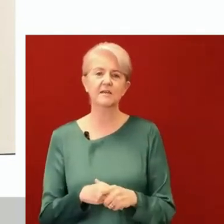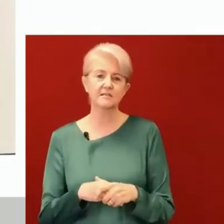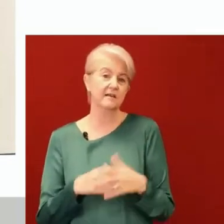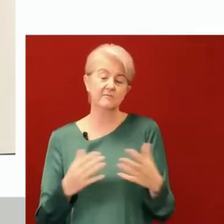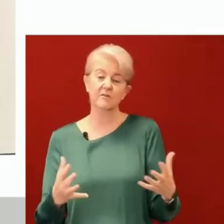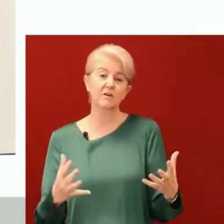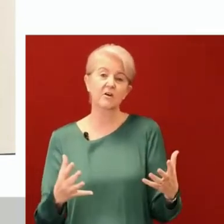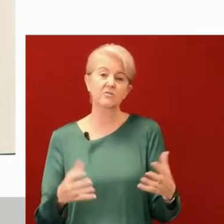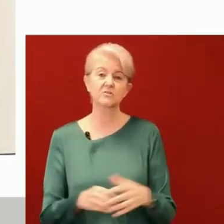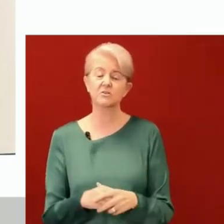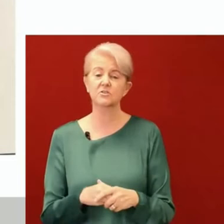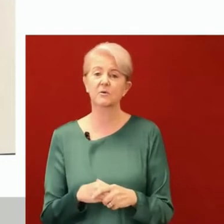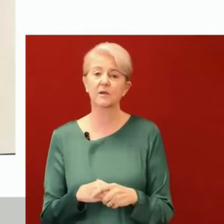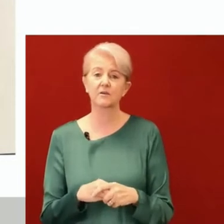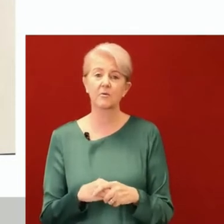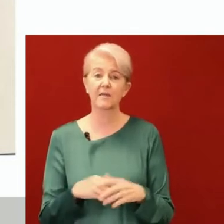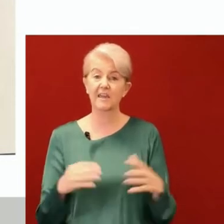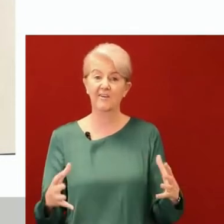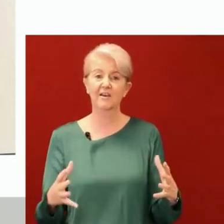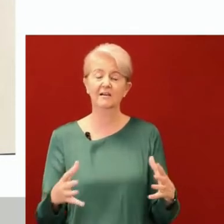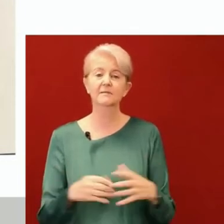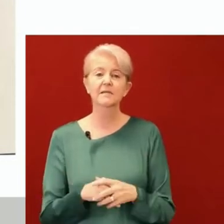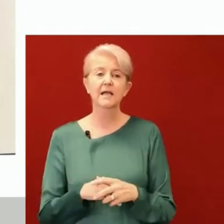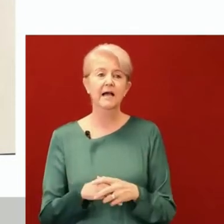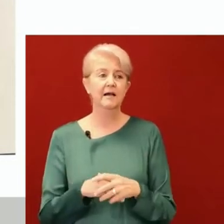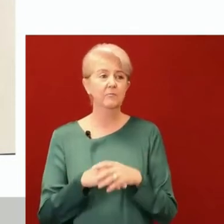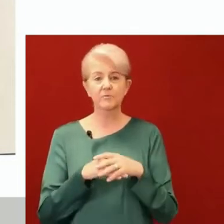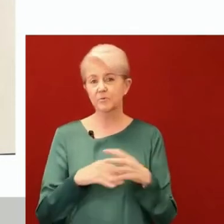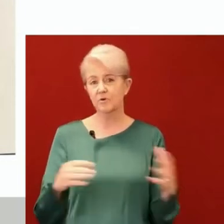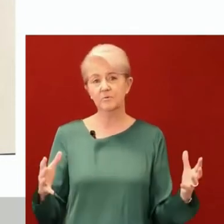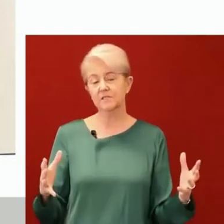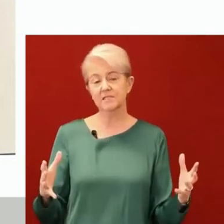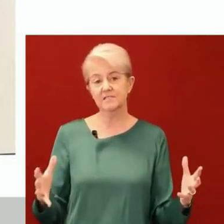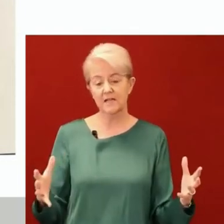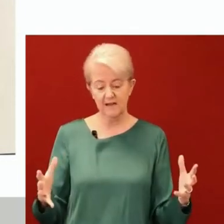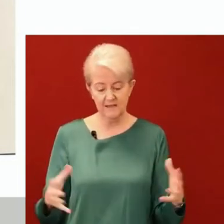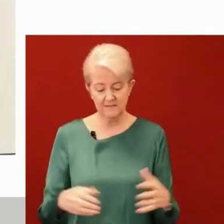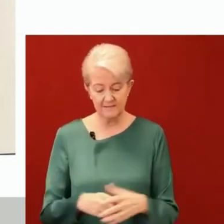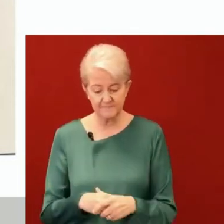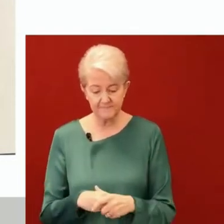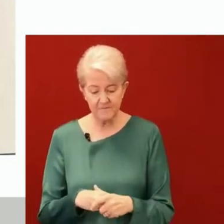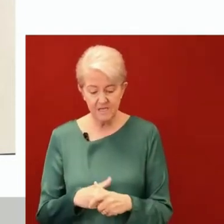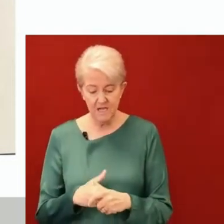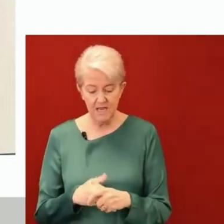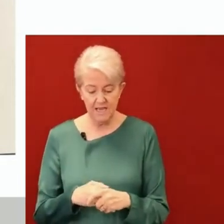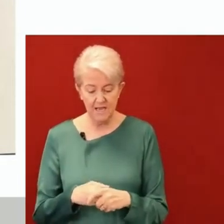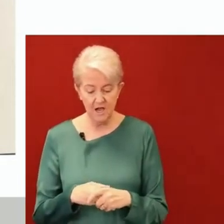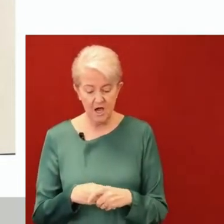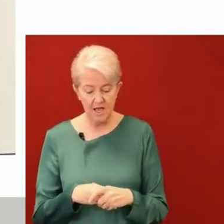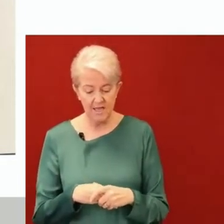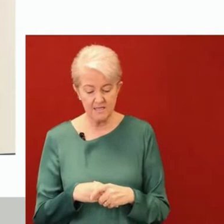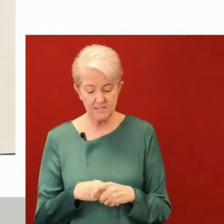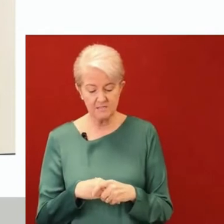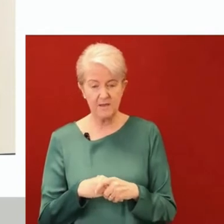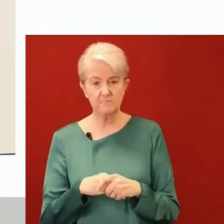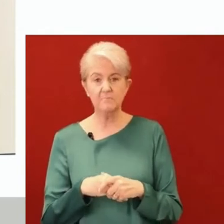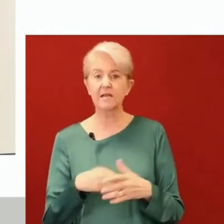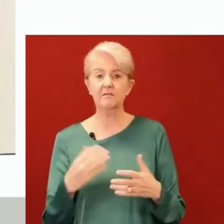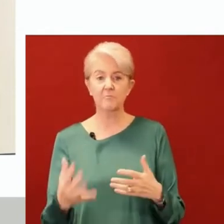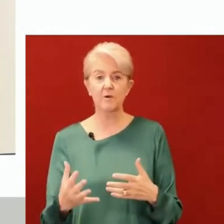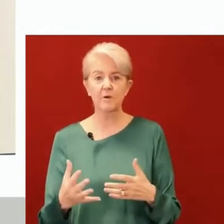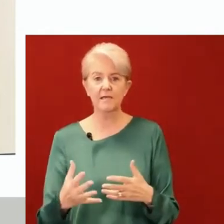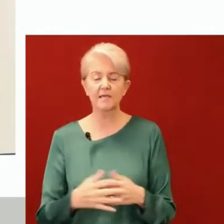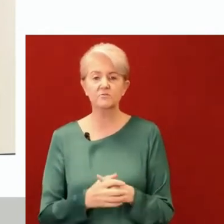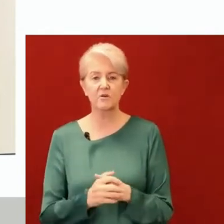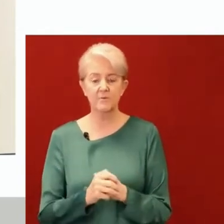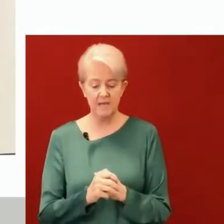Perth, that is a very low socioeconomic area with predominantly state housing. I spent many